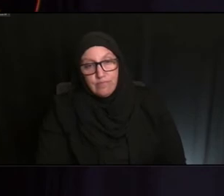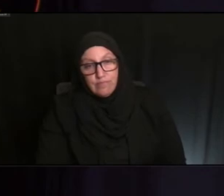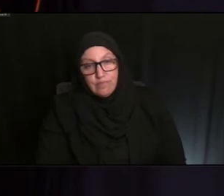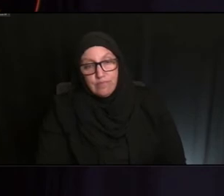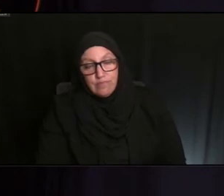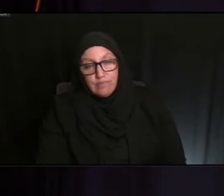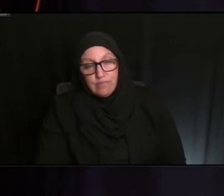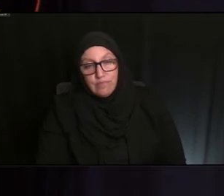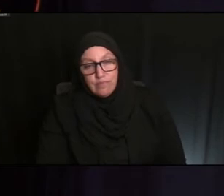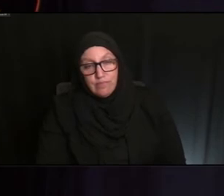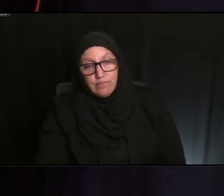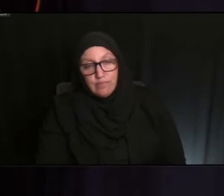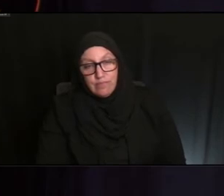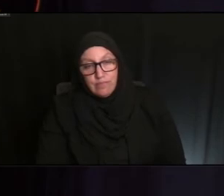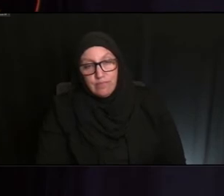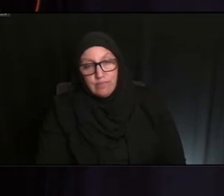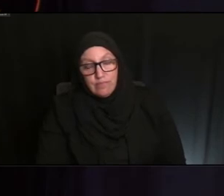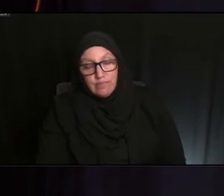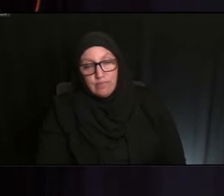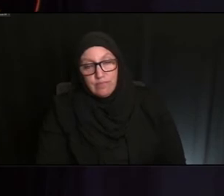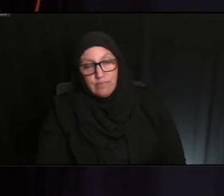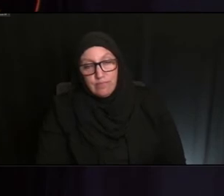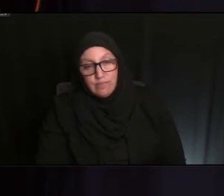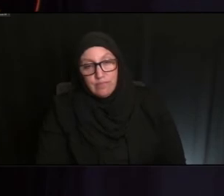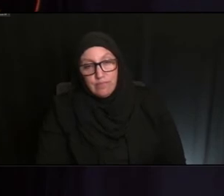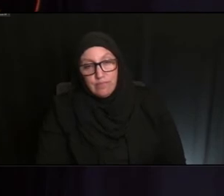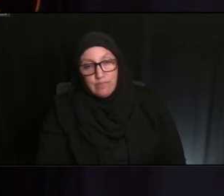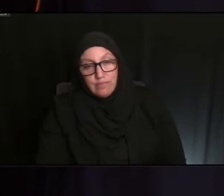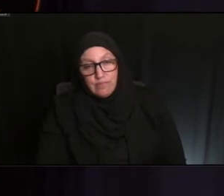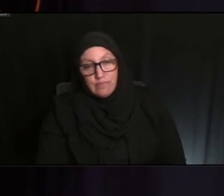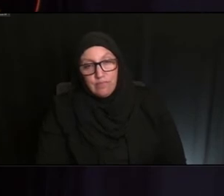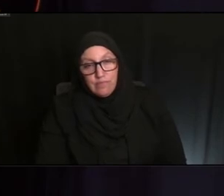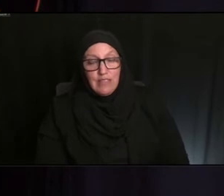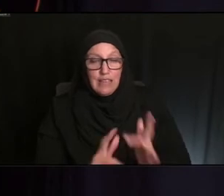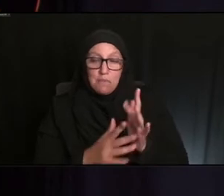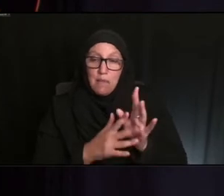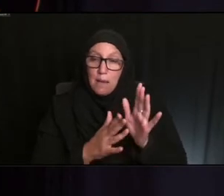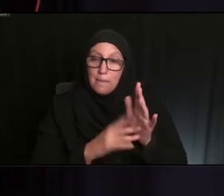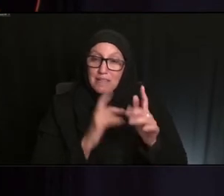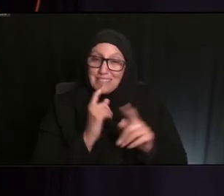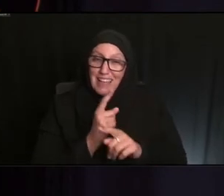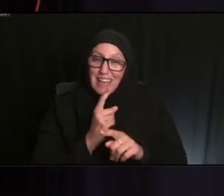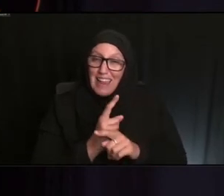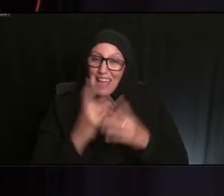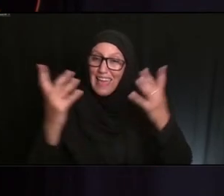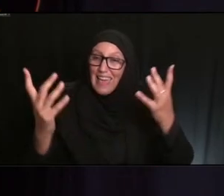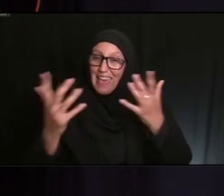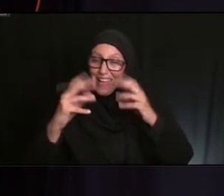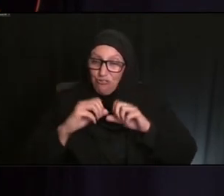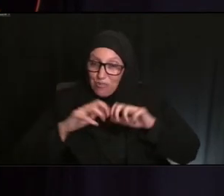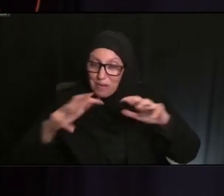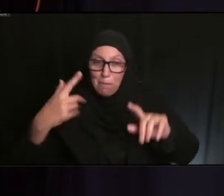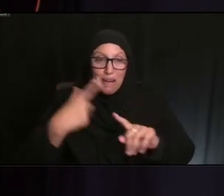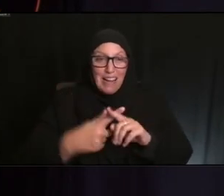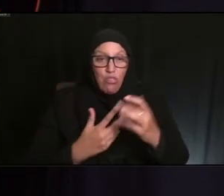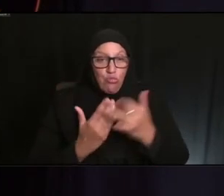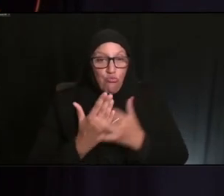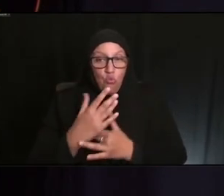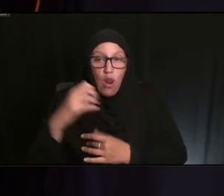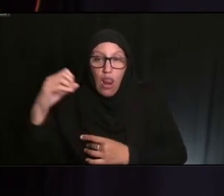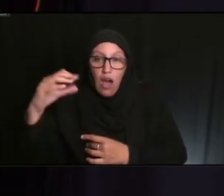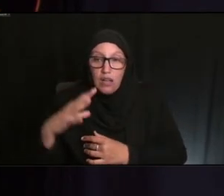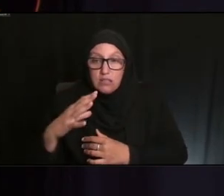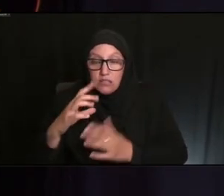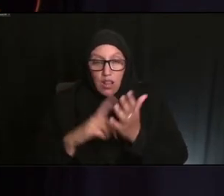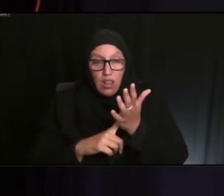transmitted through the air. The Imam says even through light, and he doesn't mean light that we're looking at here. I don't know